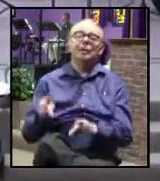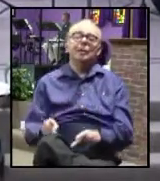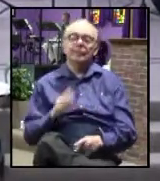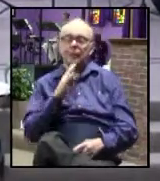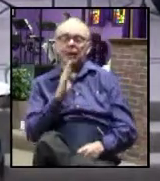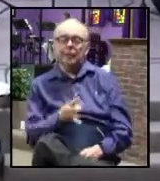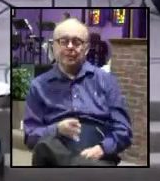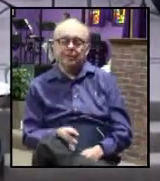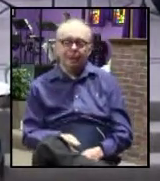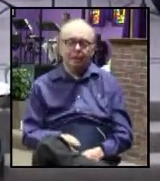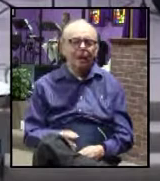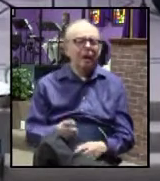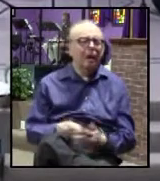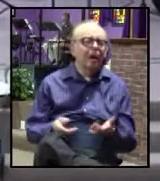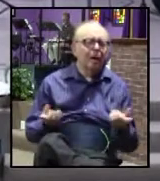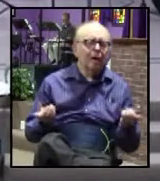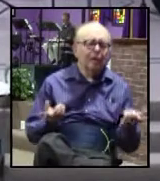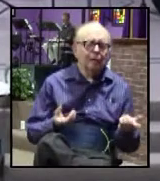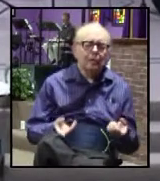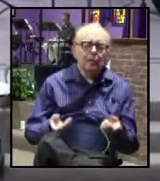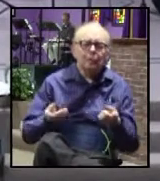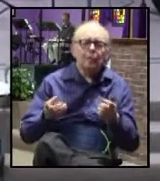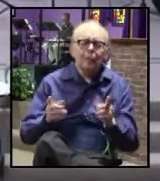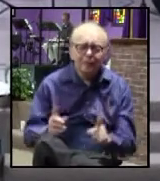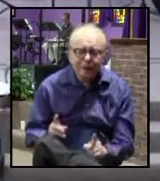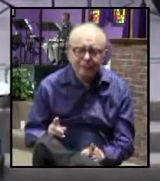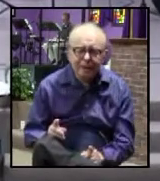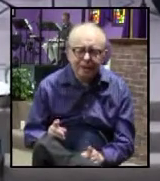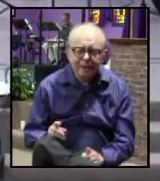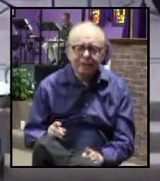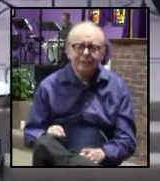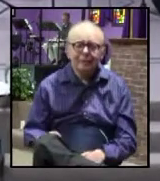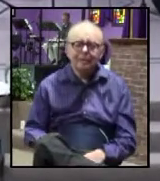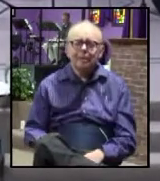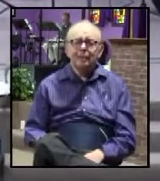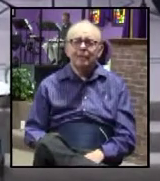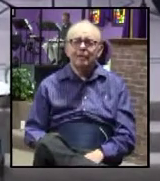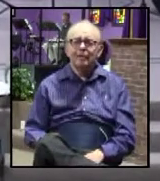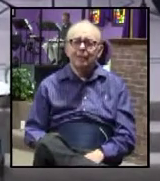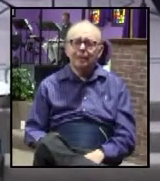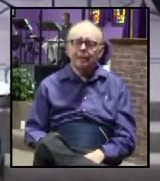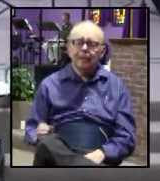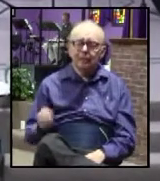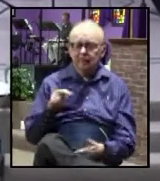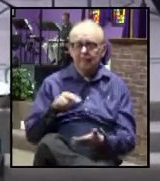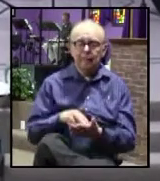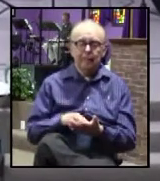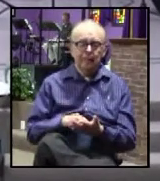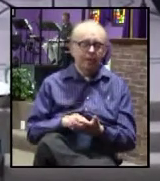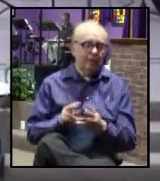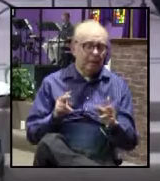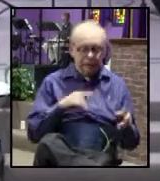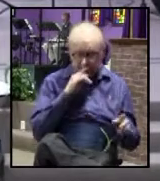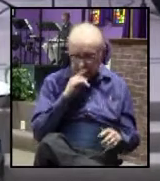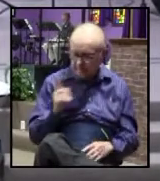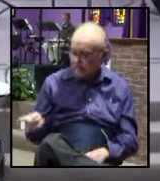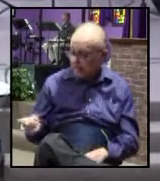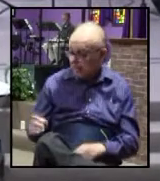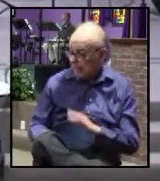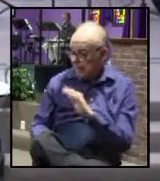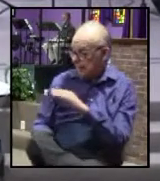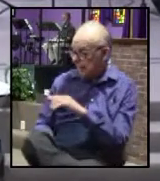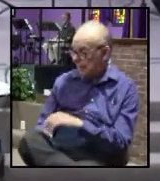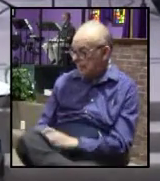And everyone's like, what is going on? And I stood up and I looked at this kid and I said,